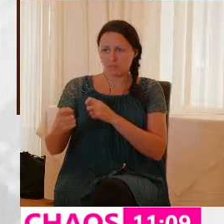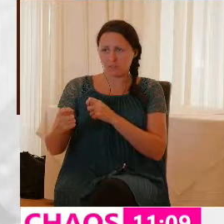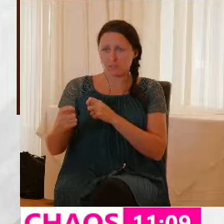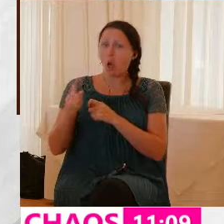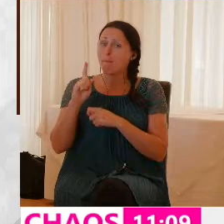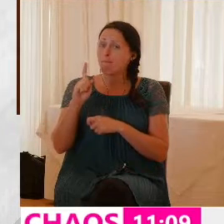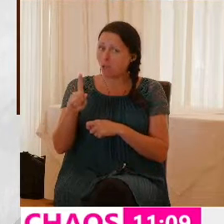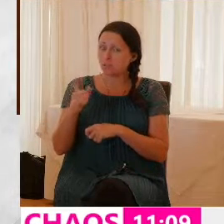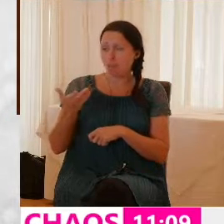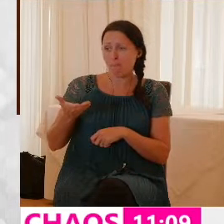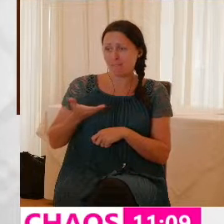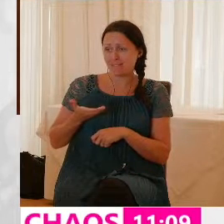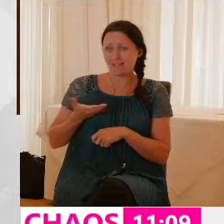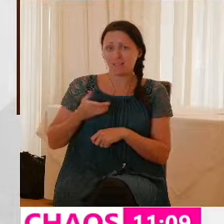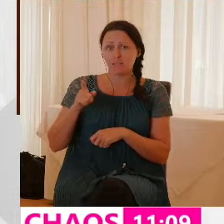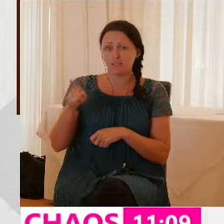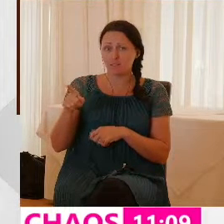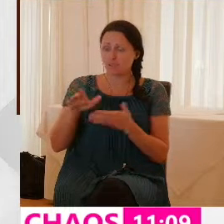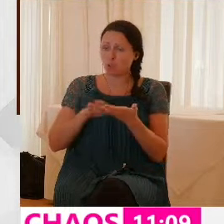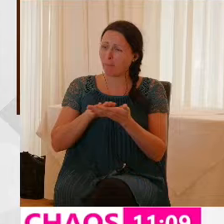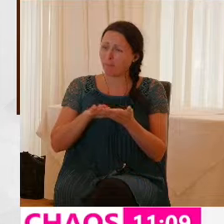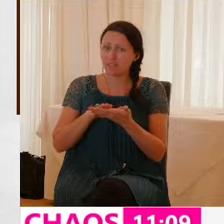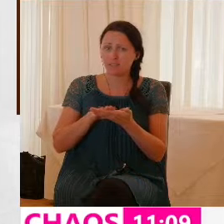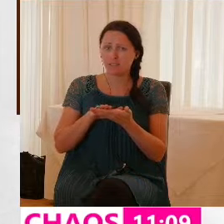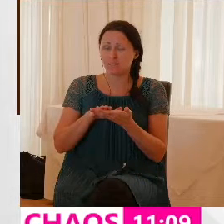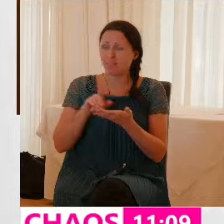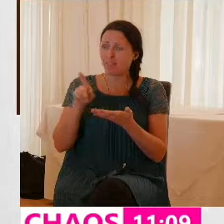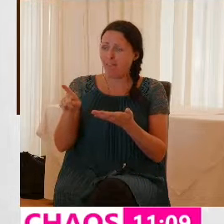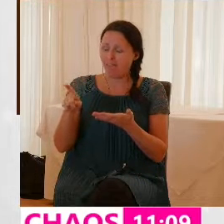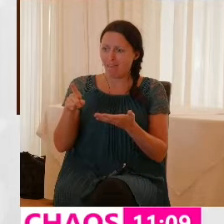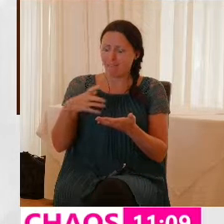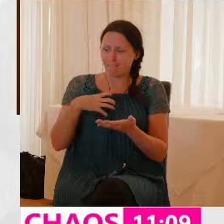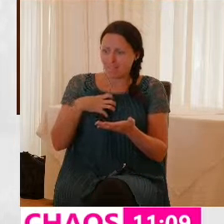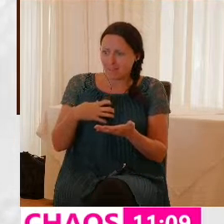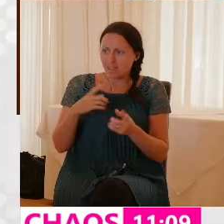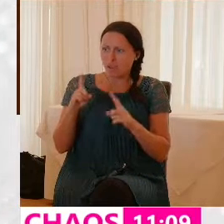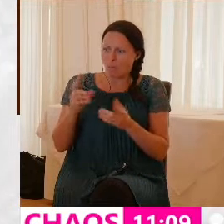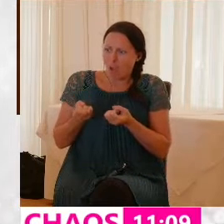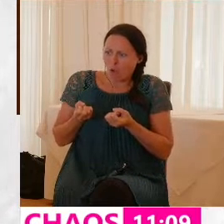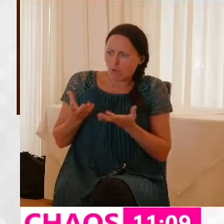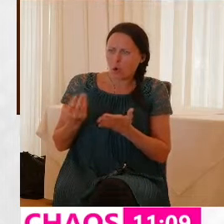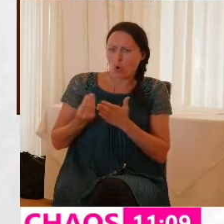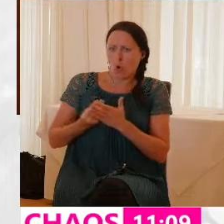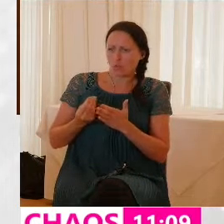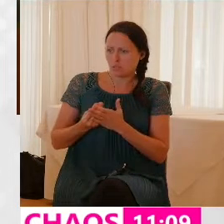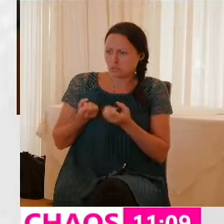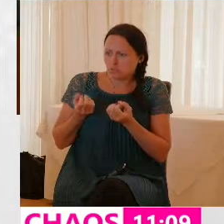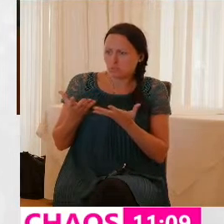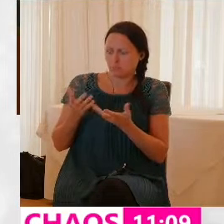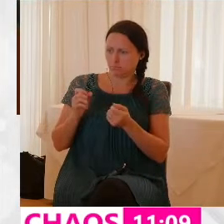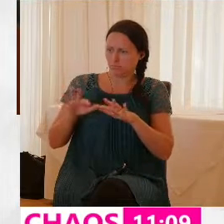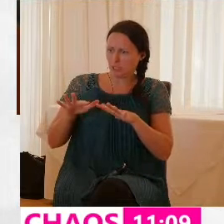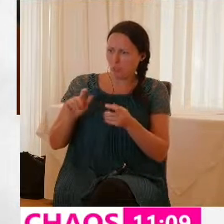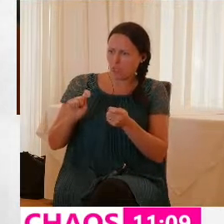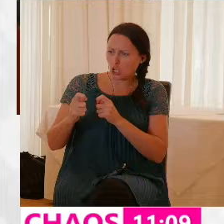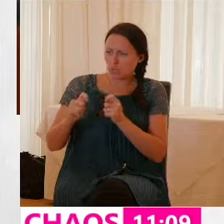business, that comes with something, that comes with fear of cost. And when I was telling reasonable adjustment, they were telling